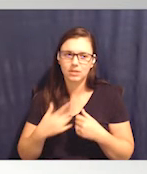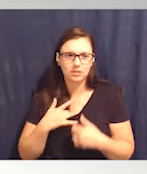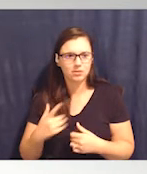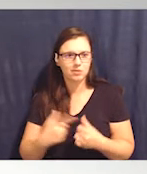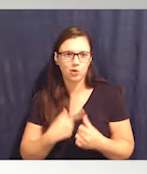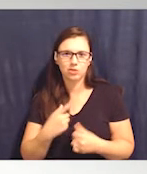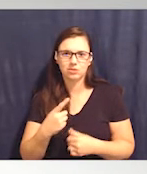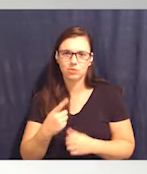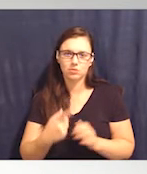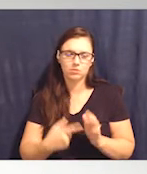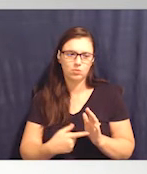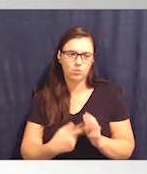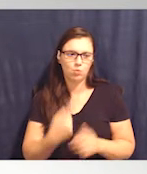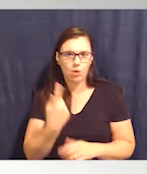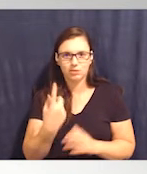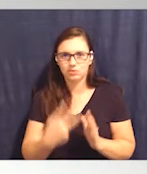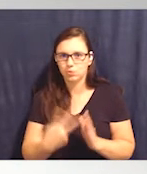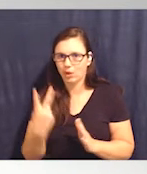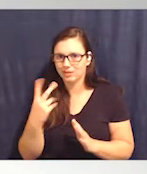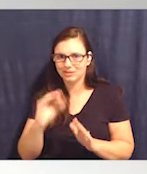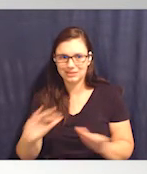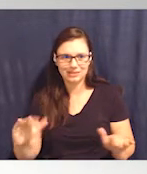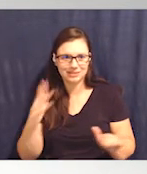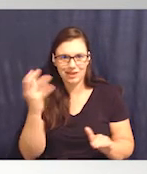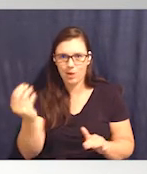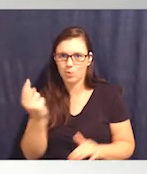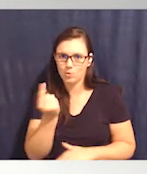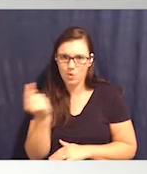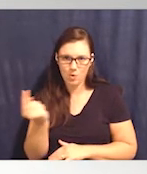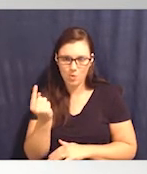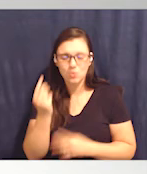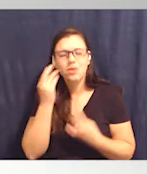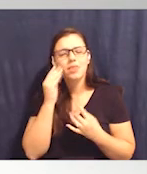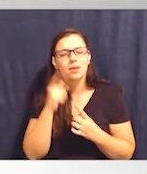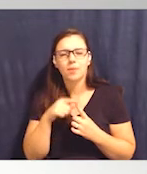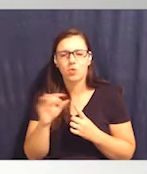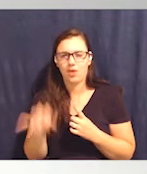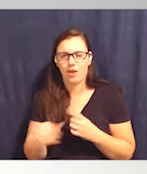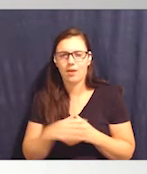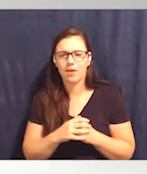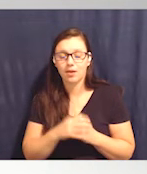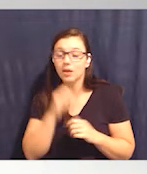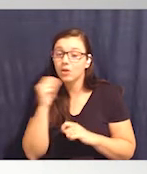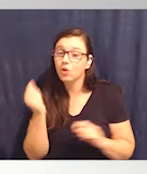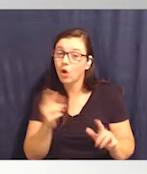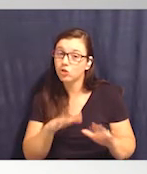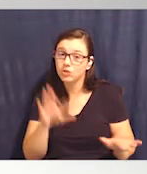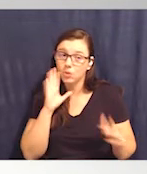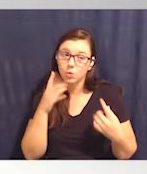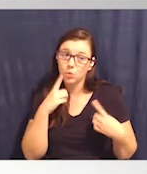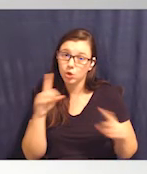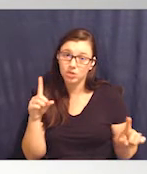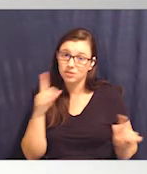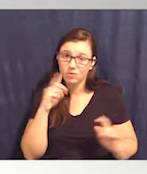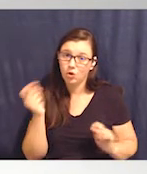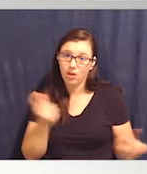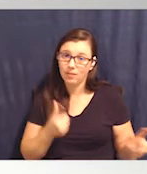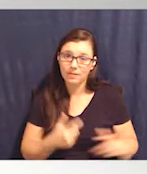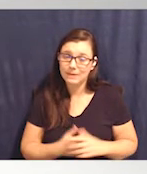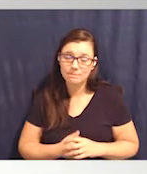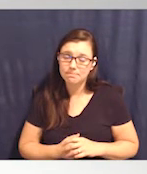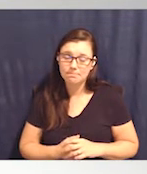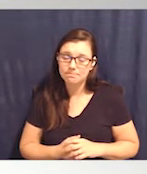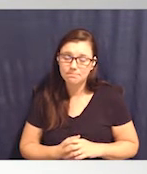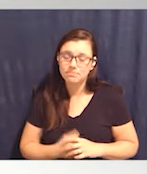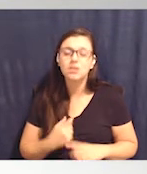themselves. Think about it. Now, maybe not all children, that's going to work for all kids, okay? But there are a lot of kids that